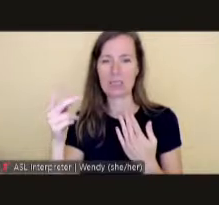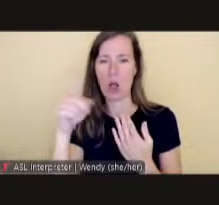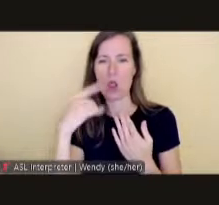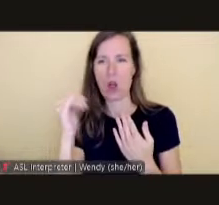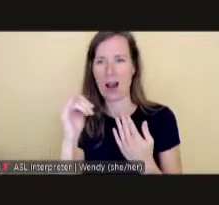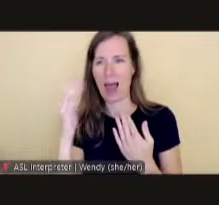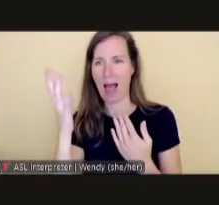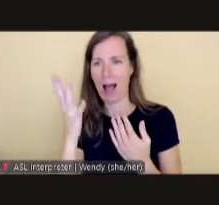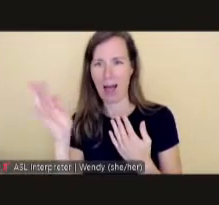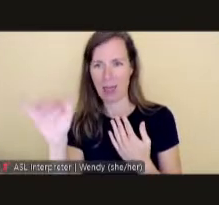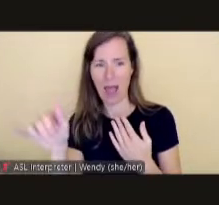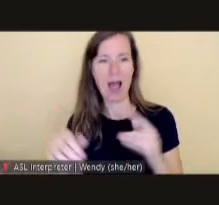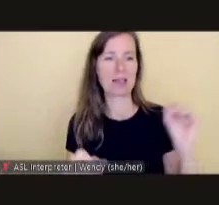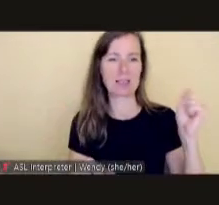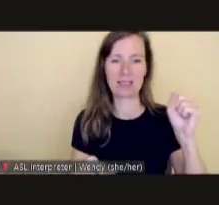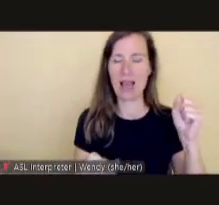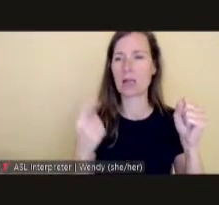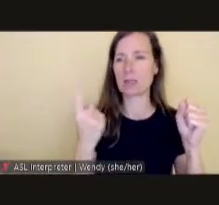okay. Yes, sir.